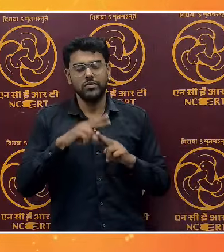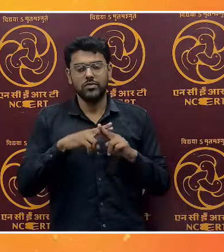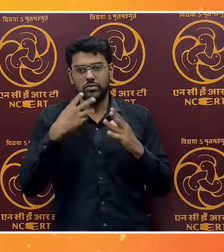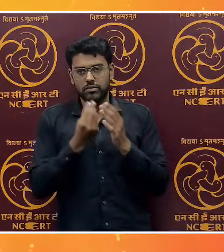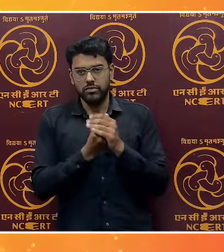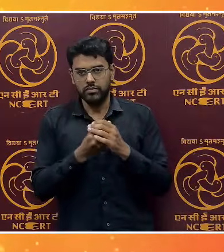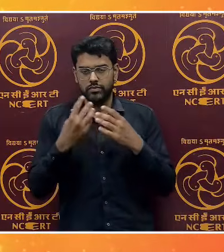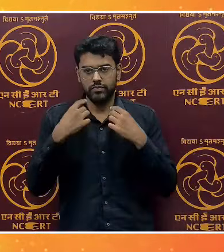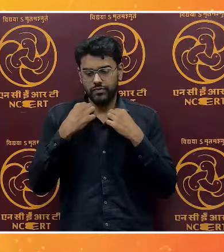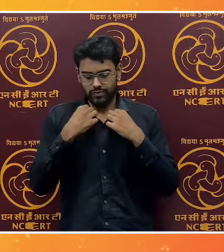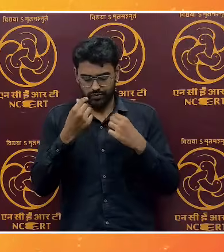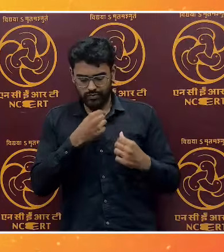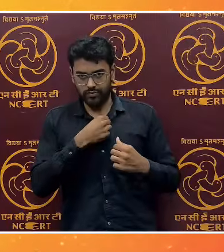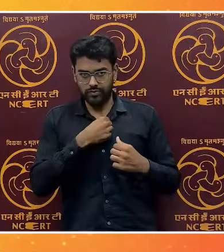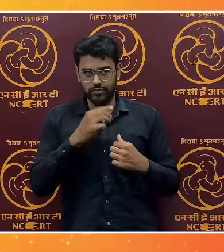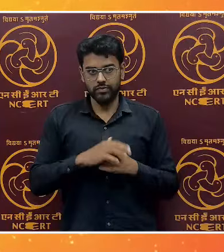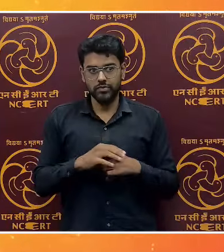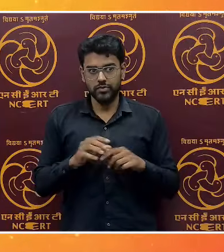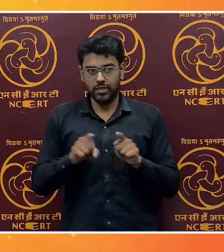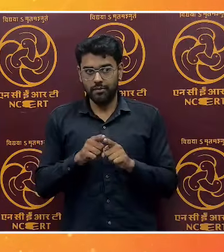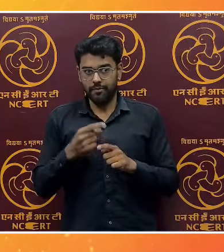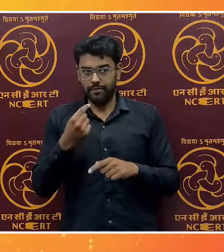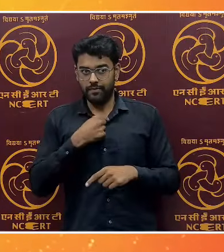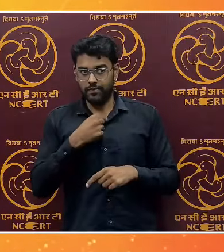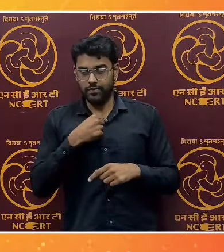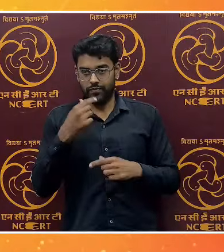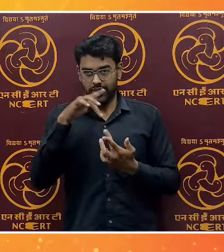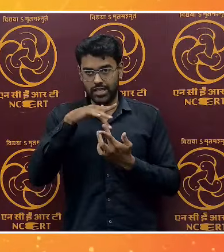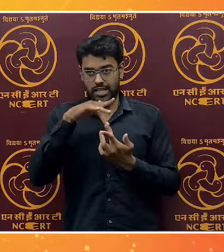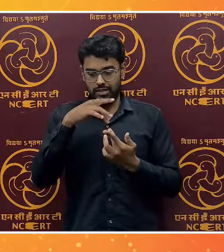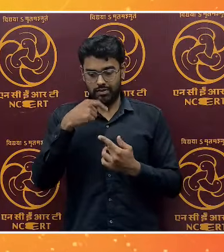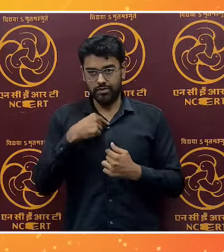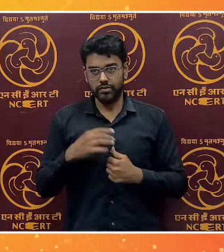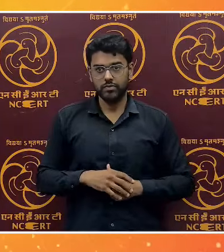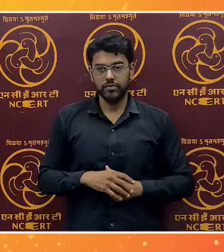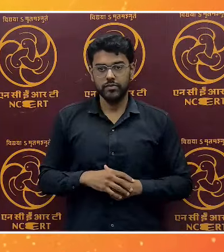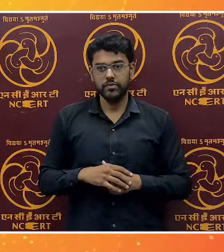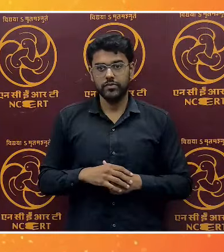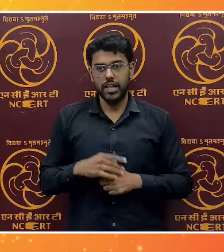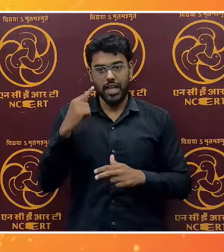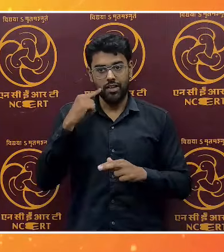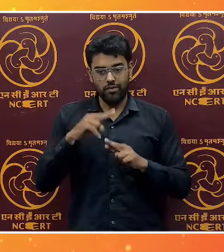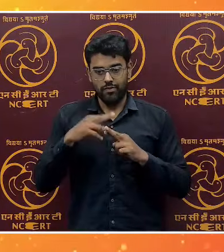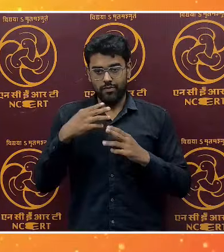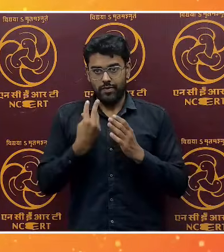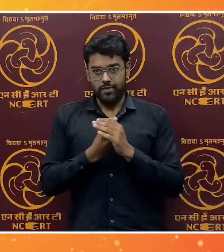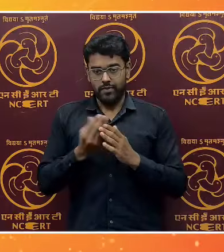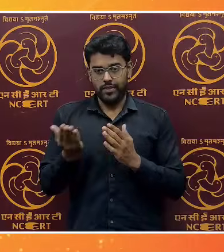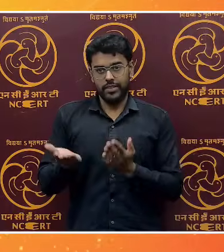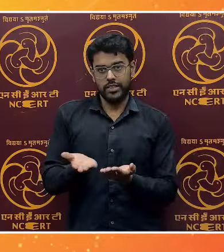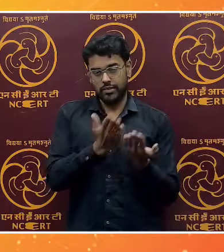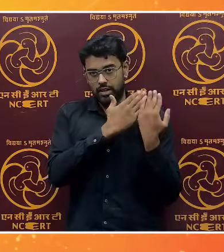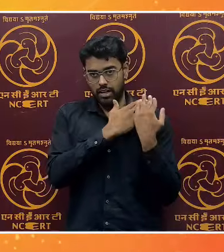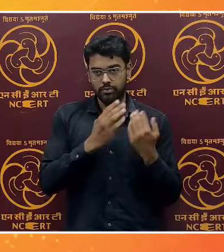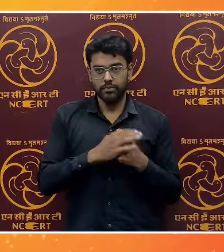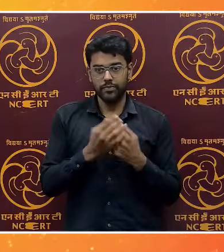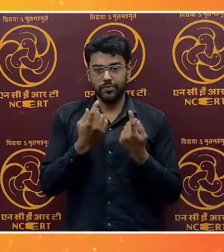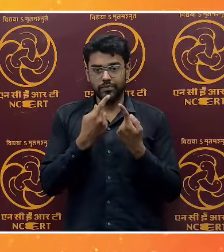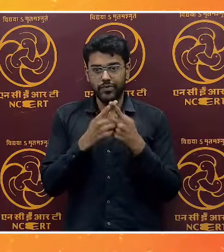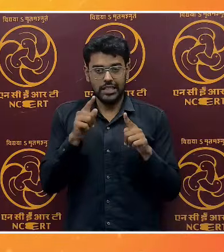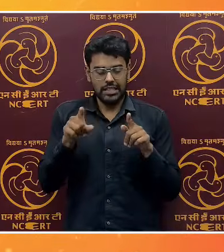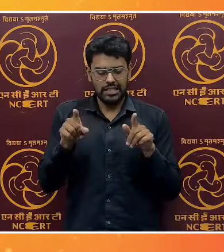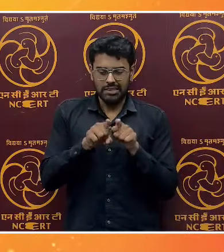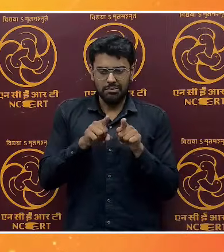microphones. It's right here. Yeah, on the center. Yeah. So if I'm wearing a sari, but it's not